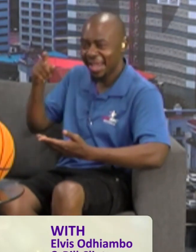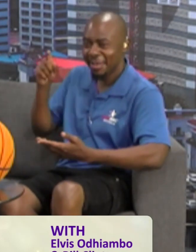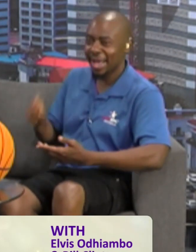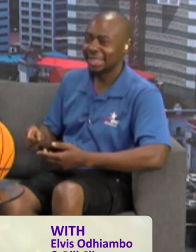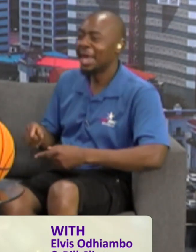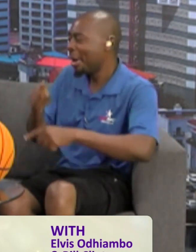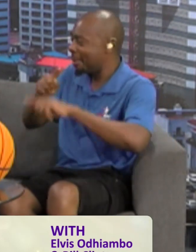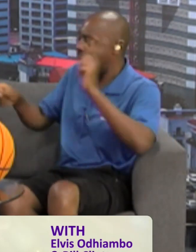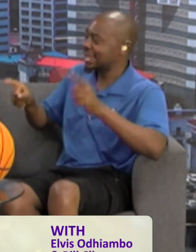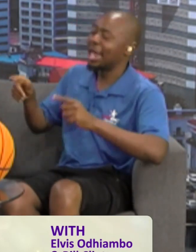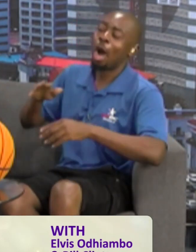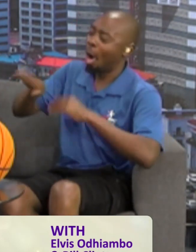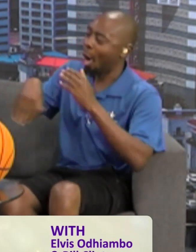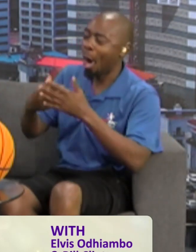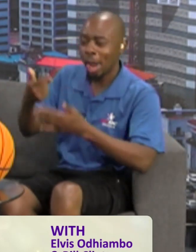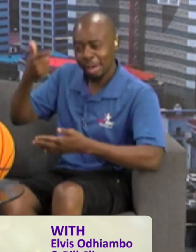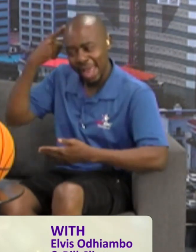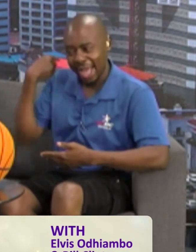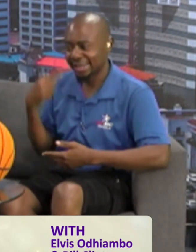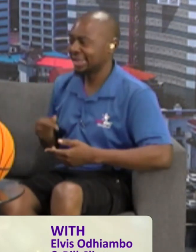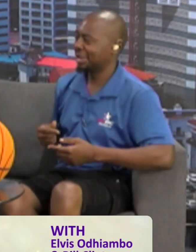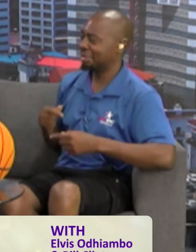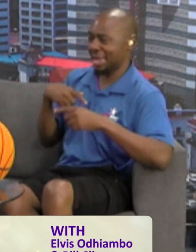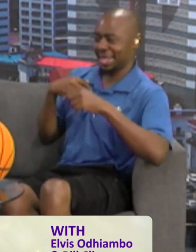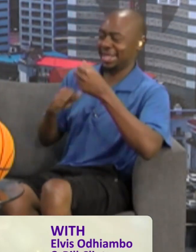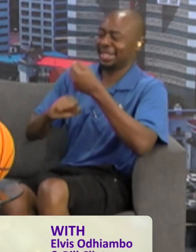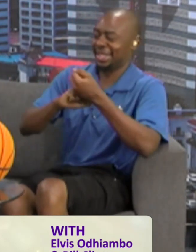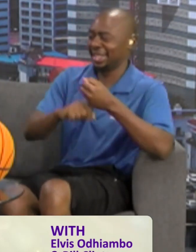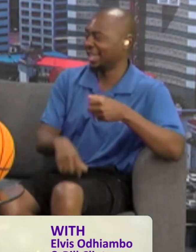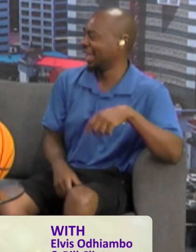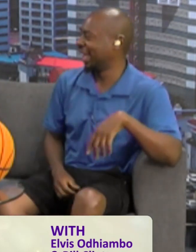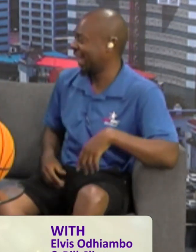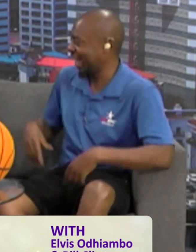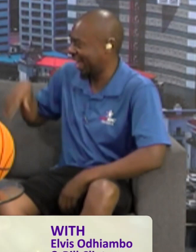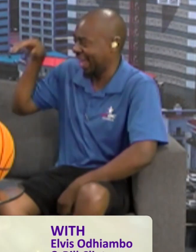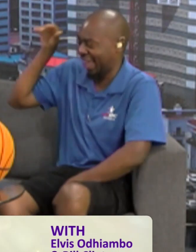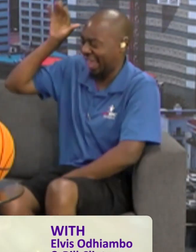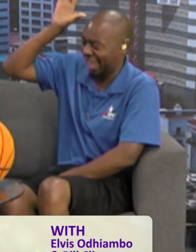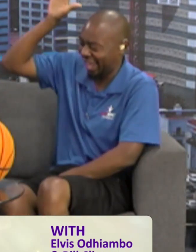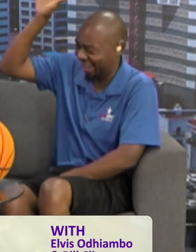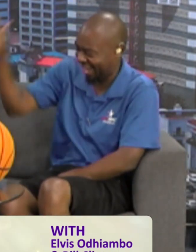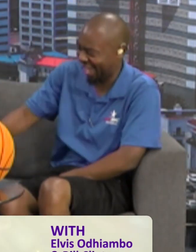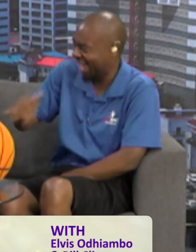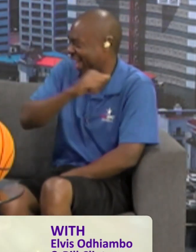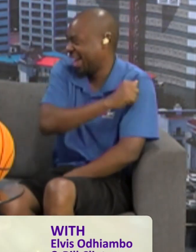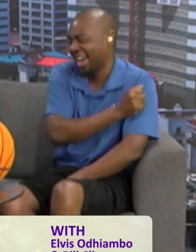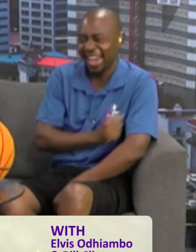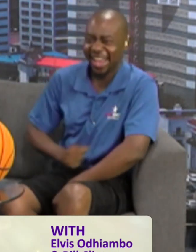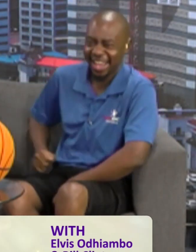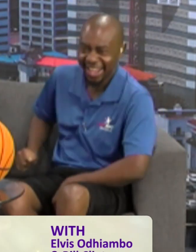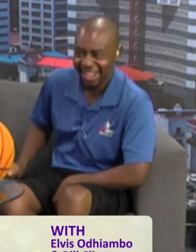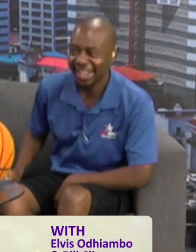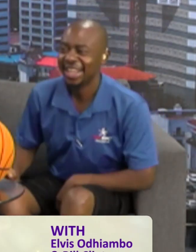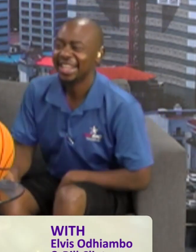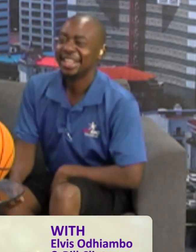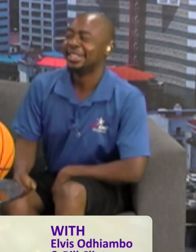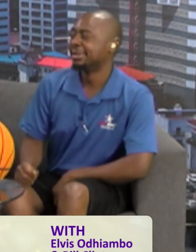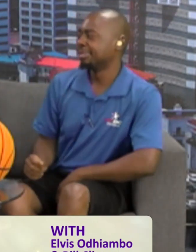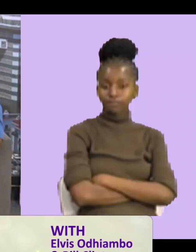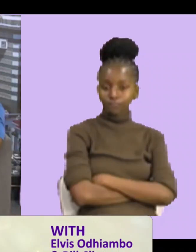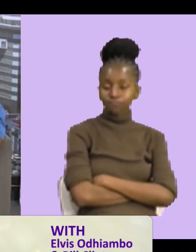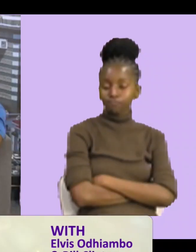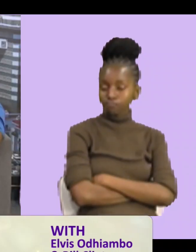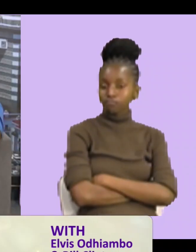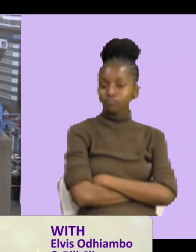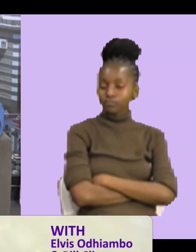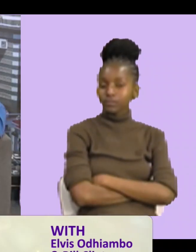Hapo sawa. When you look at yes. All Black. I support New Zealand. Hapo sawa. Vile